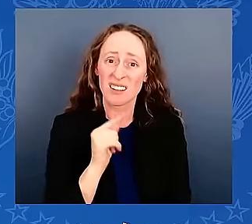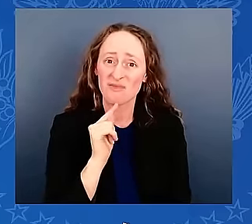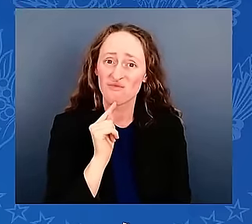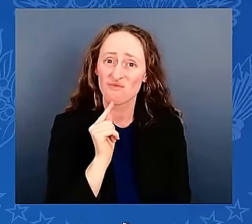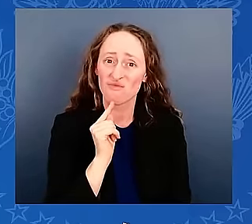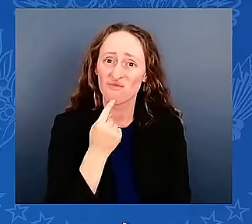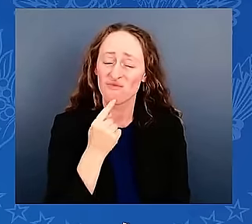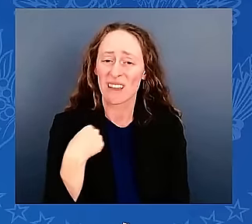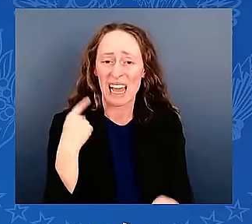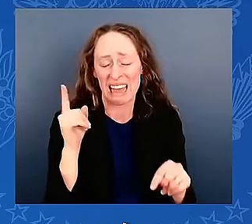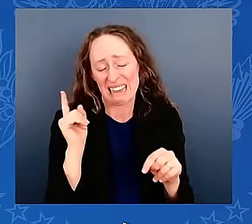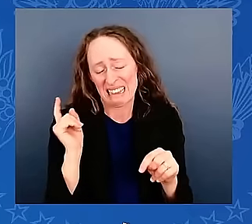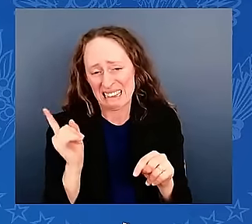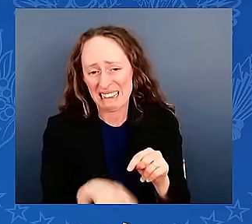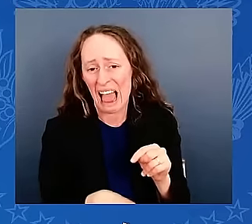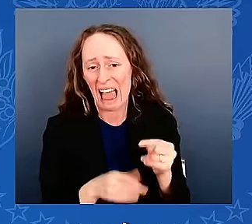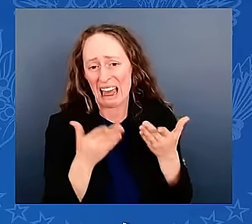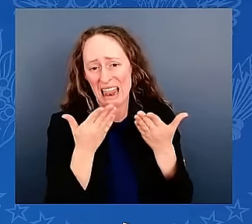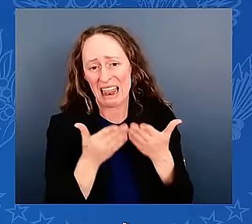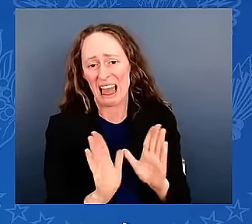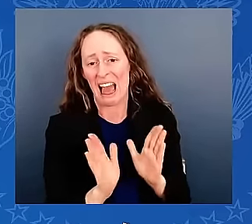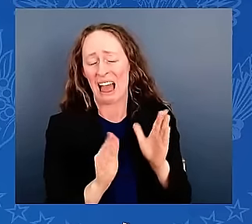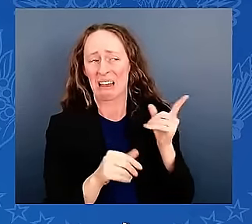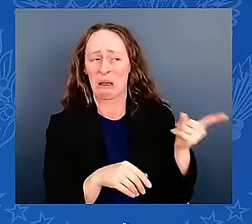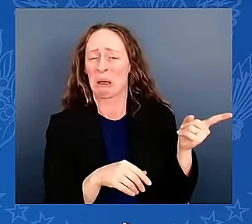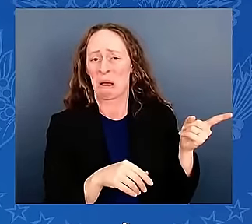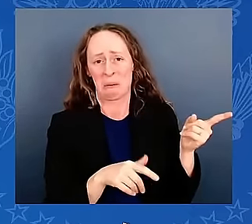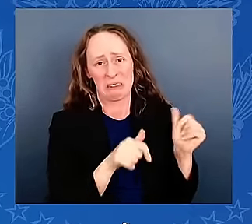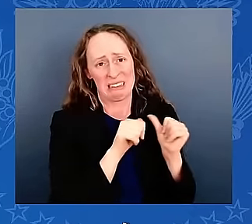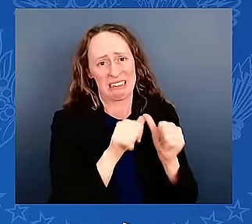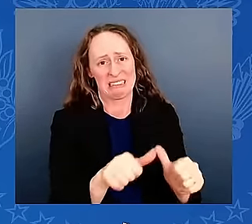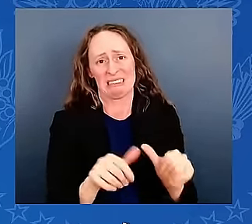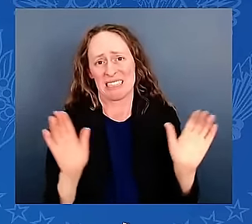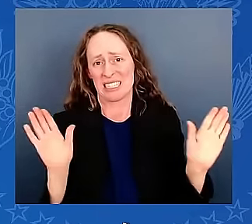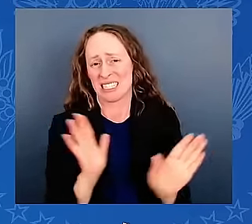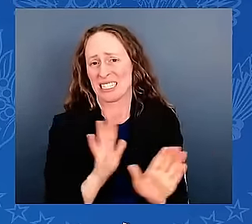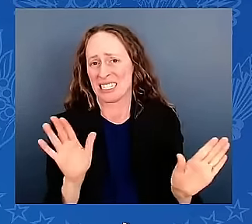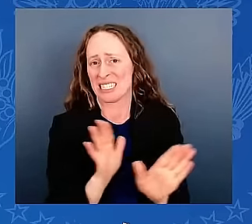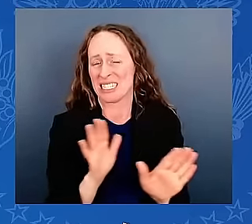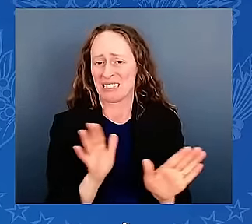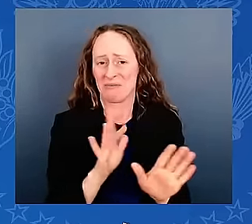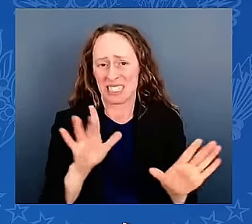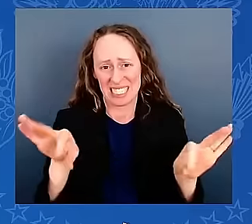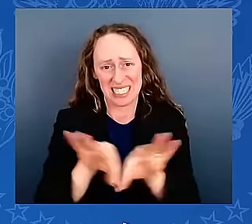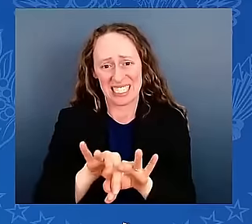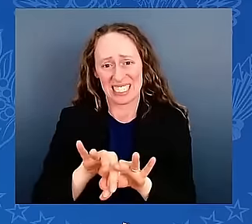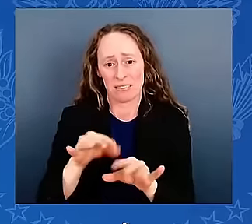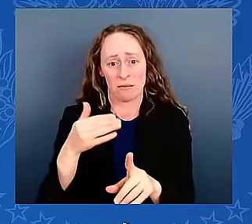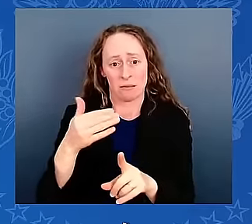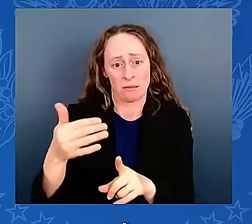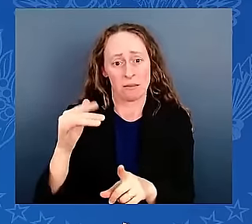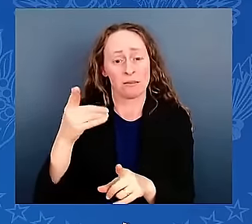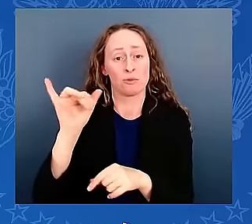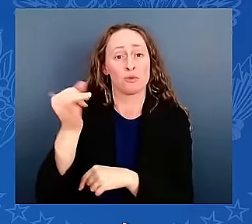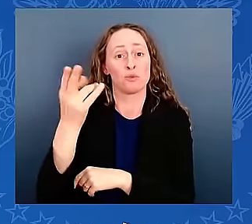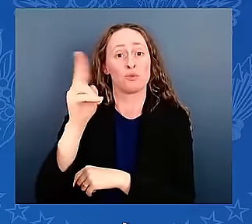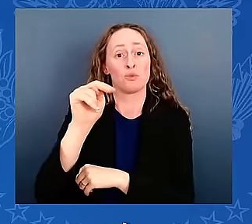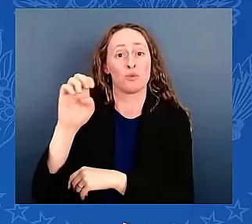was so important to me, to make Juneteenth a federal holiday. They can't erase it.